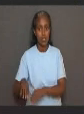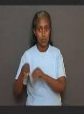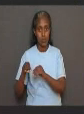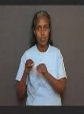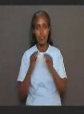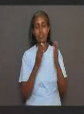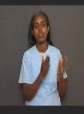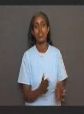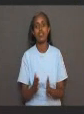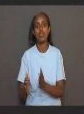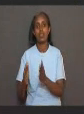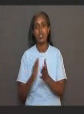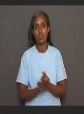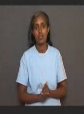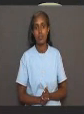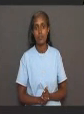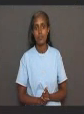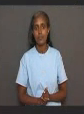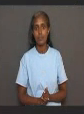Students, let's get ready.